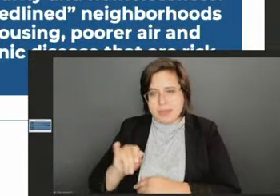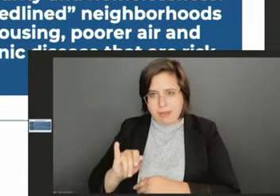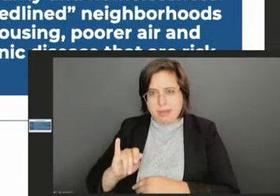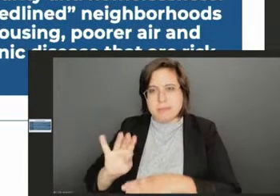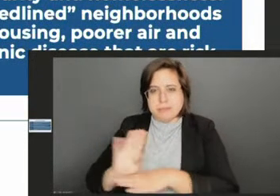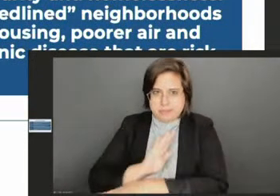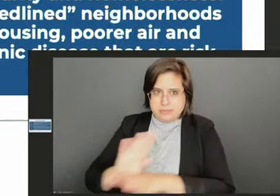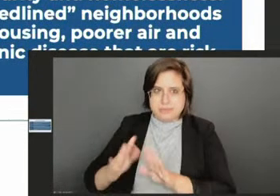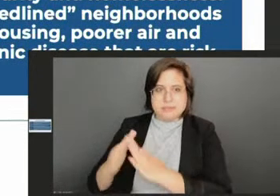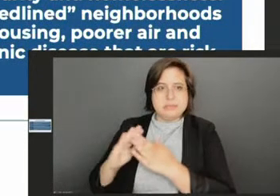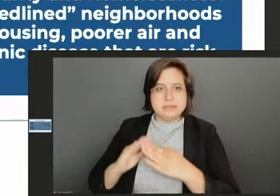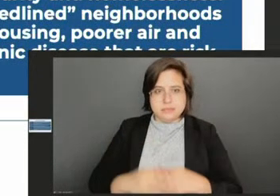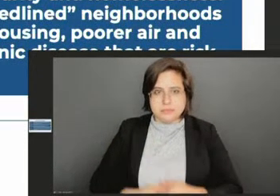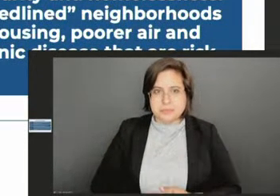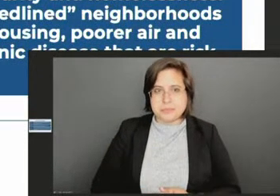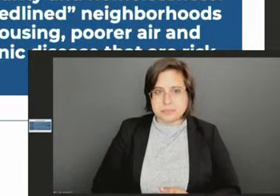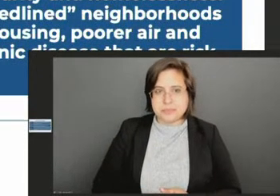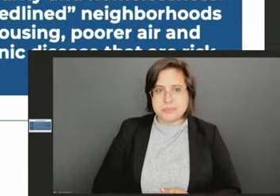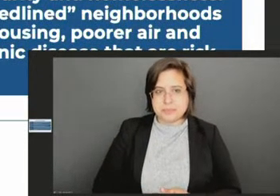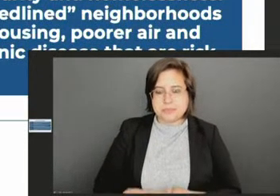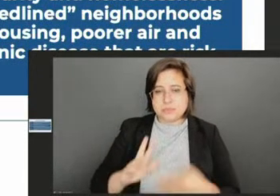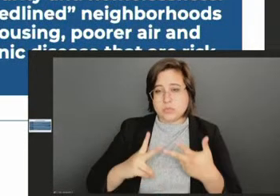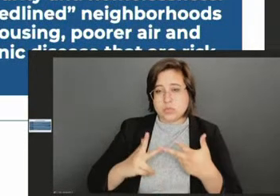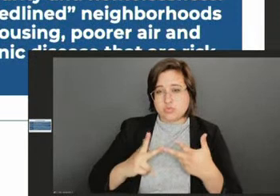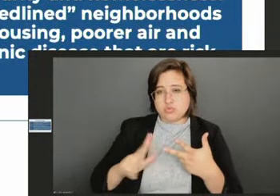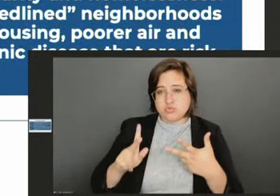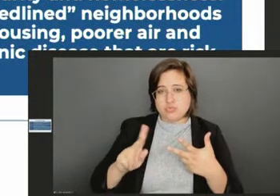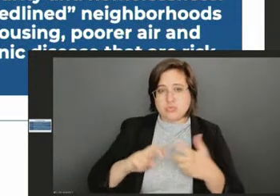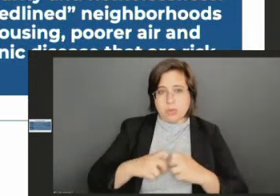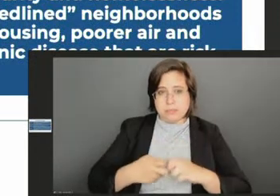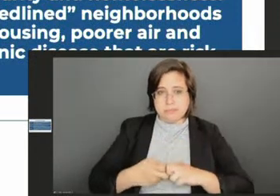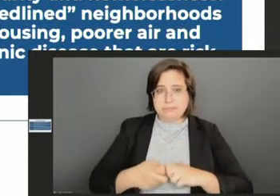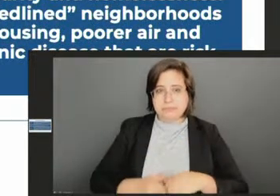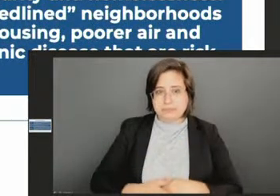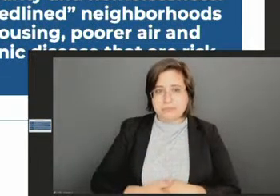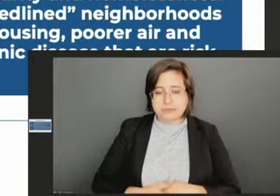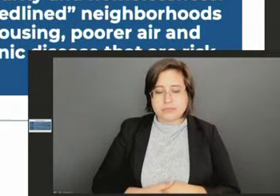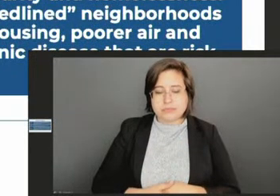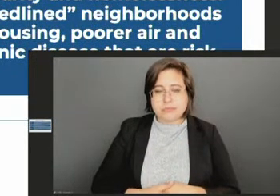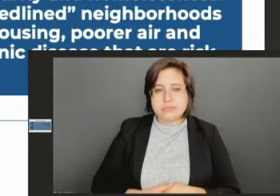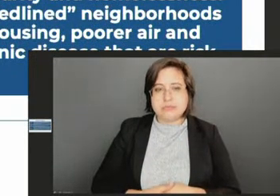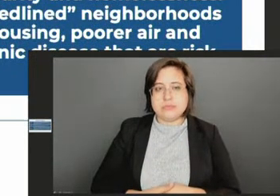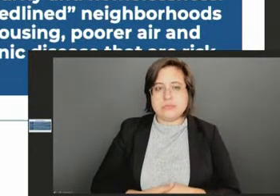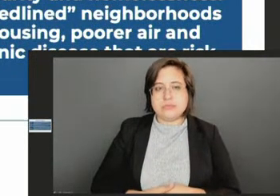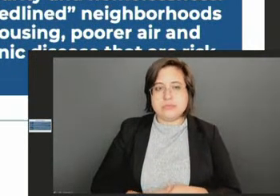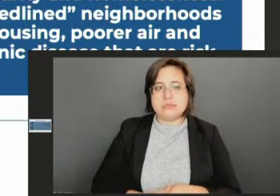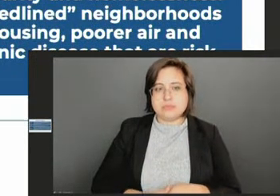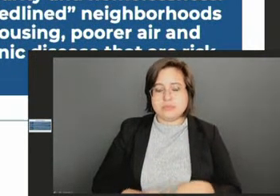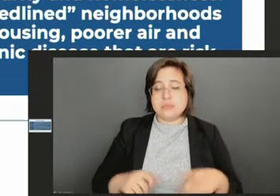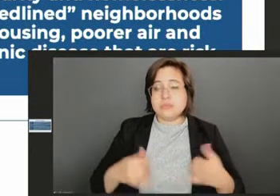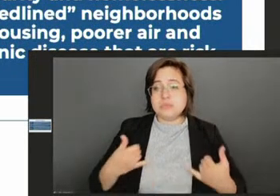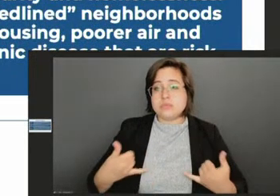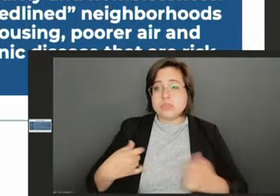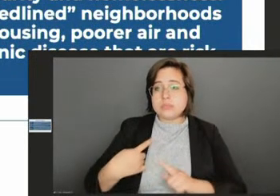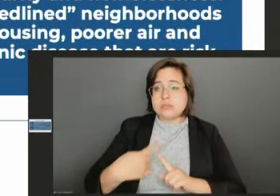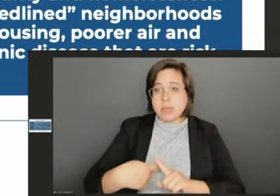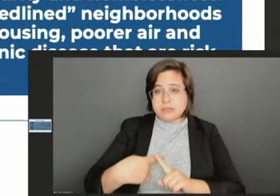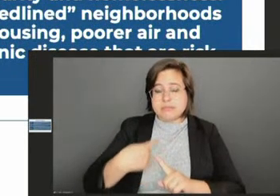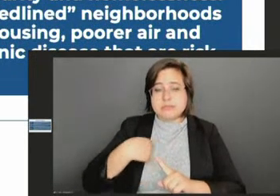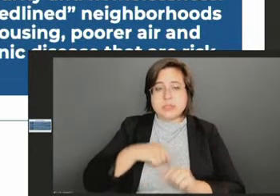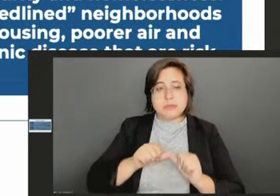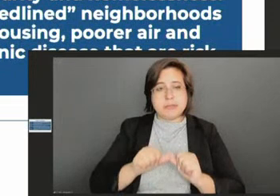community. And then the third problem is we're looking at this month, we continue to look at the